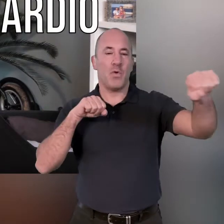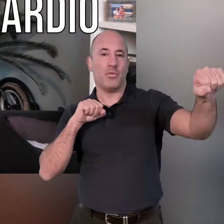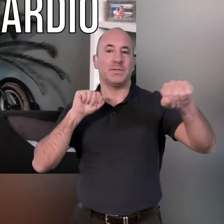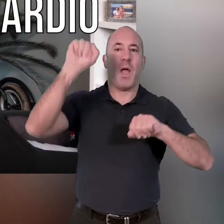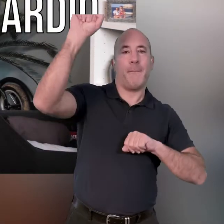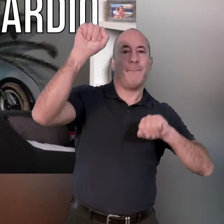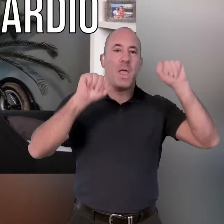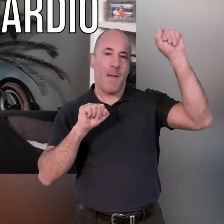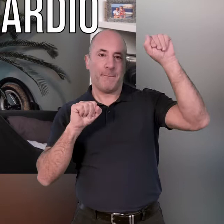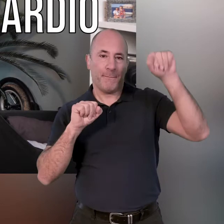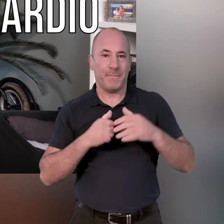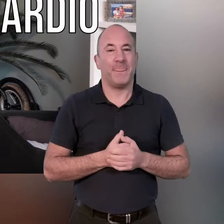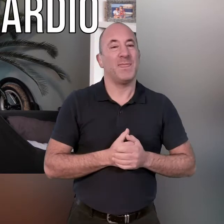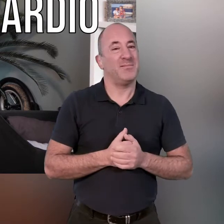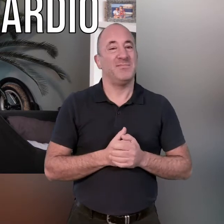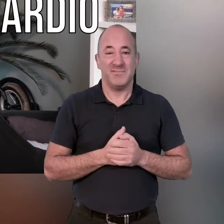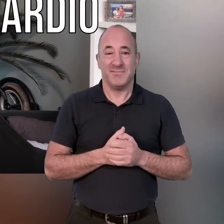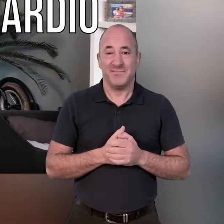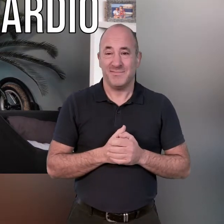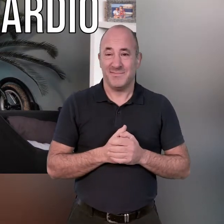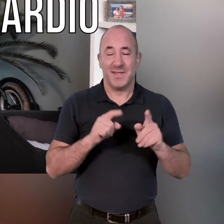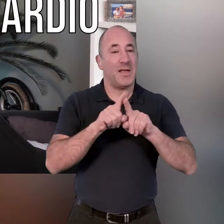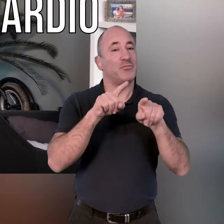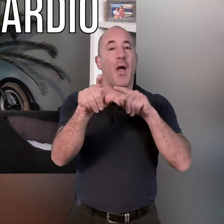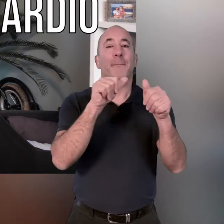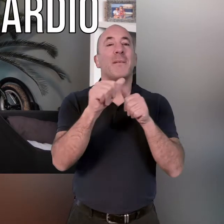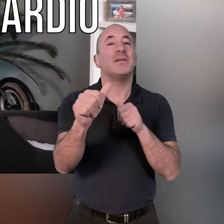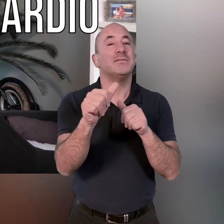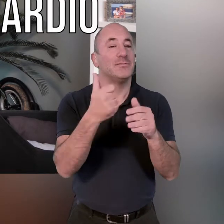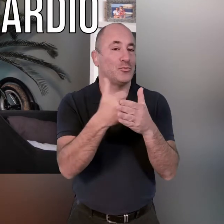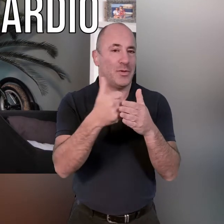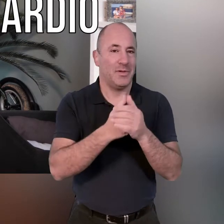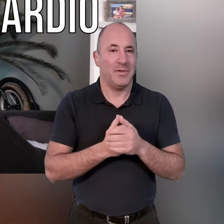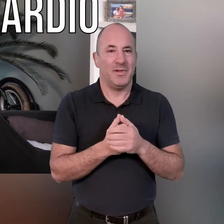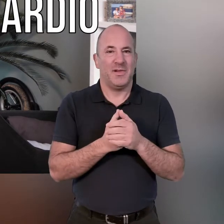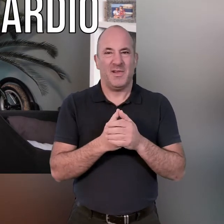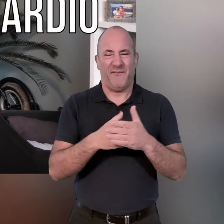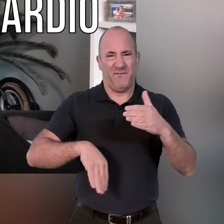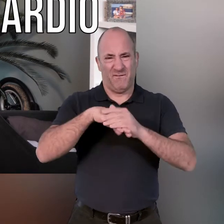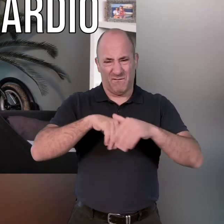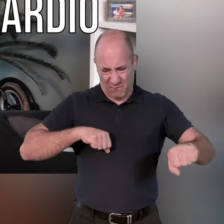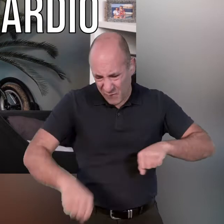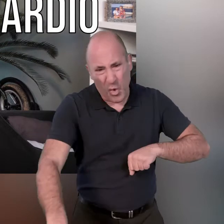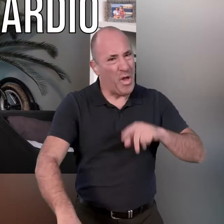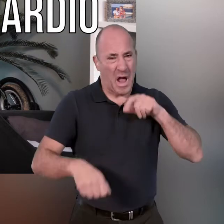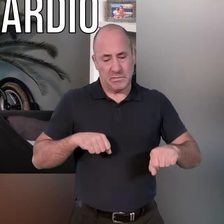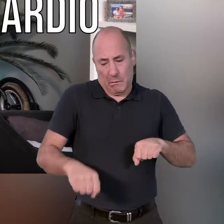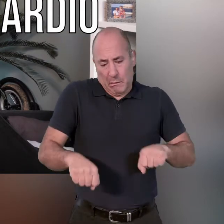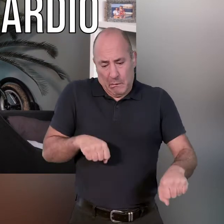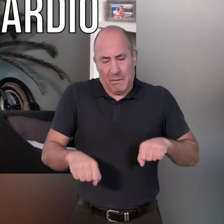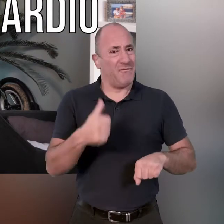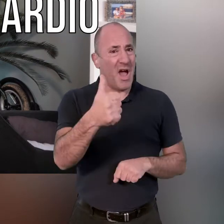forwards, up, up. And as always, with all of these exercises, the best you can do. So if you can